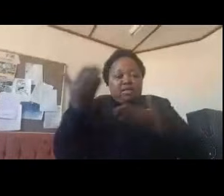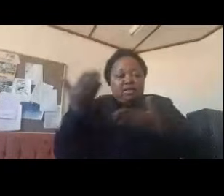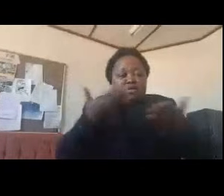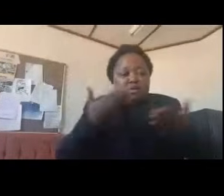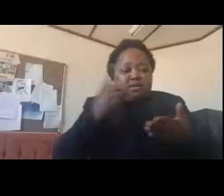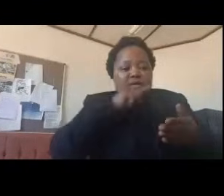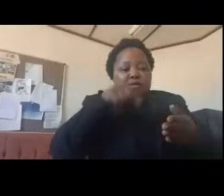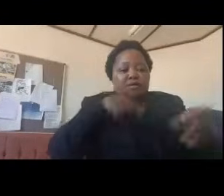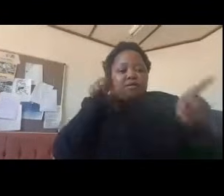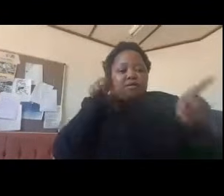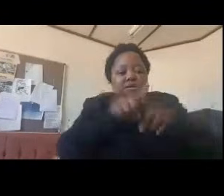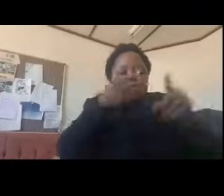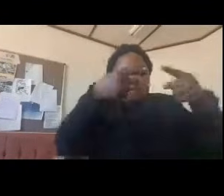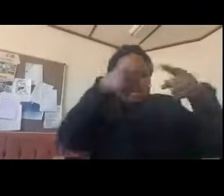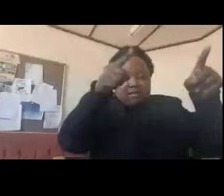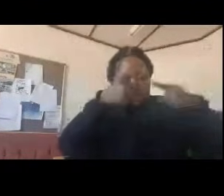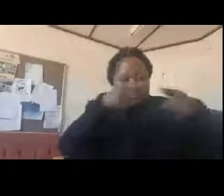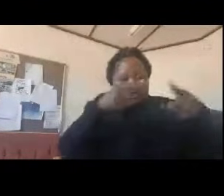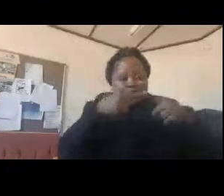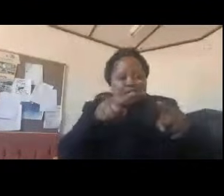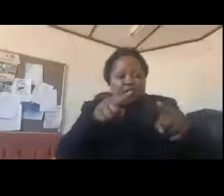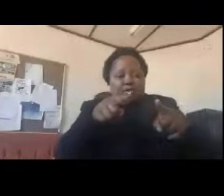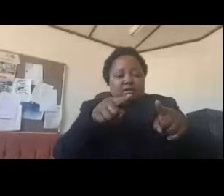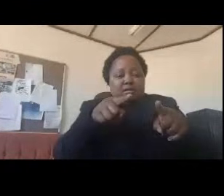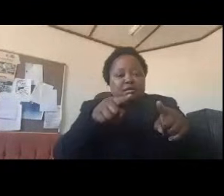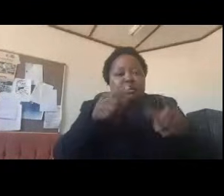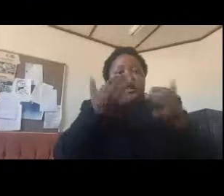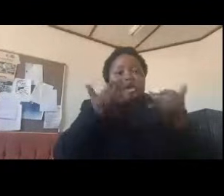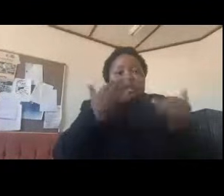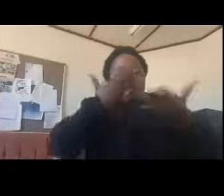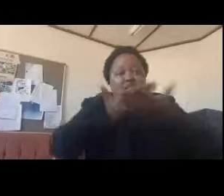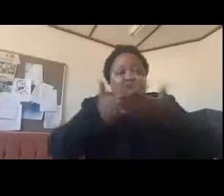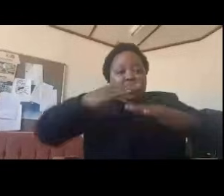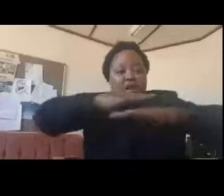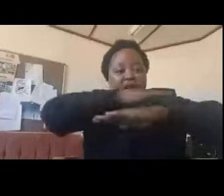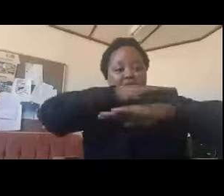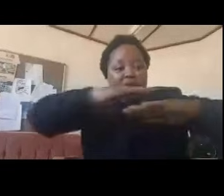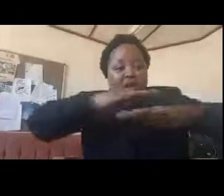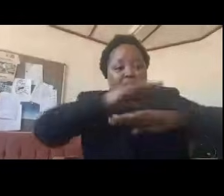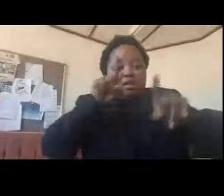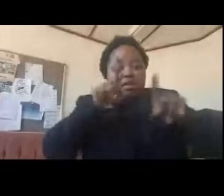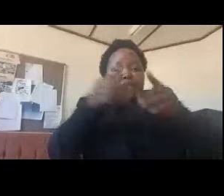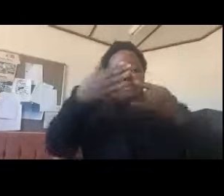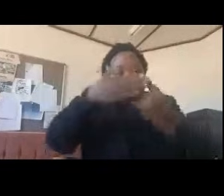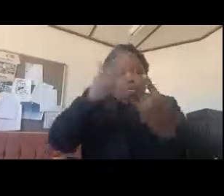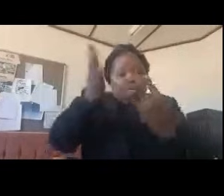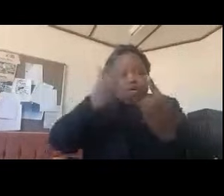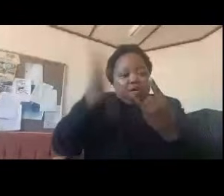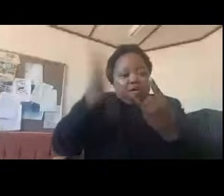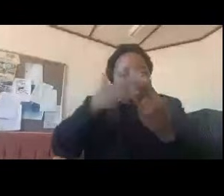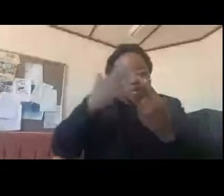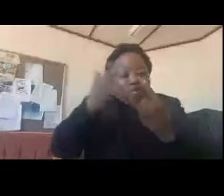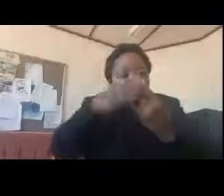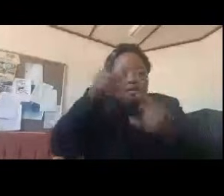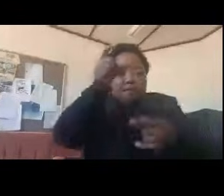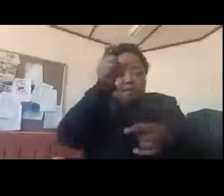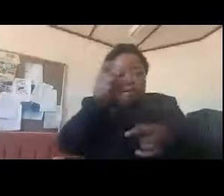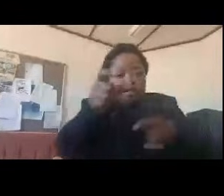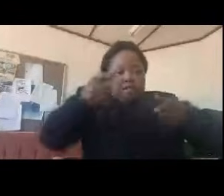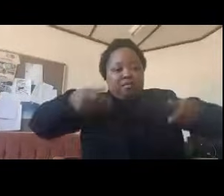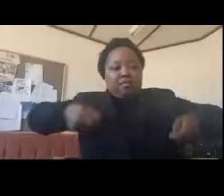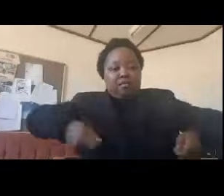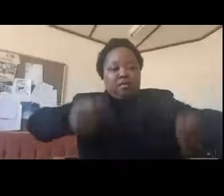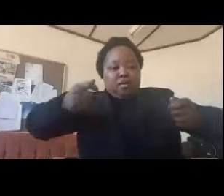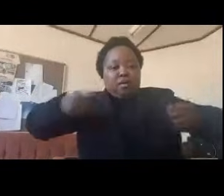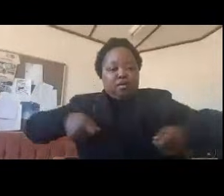Are they accessible? Are the doors wide enough for a person on a wheelchair to freely navigate the